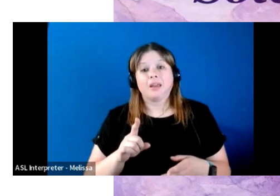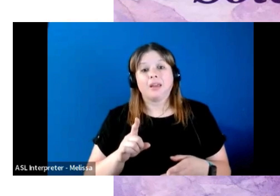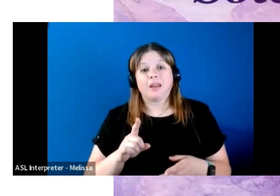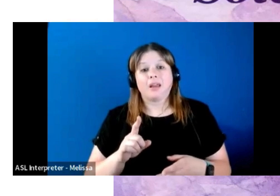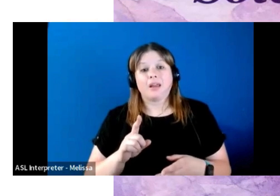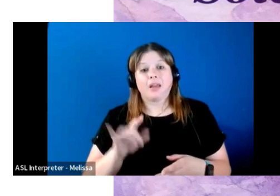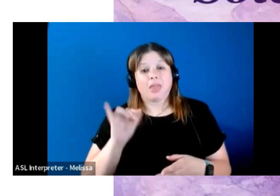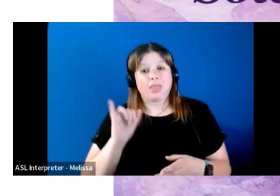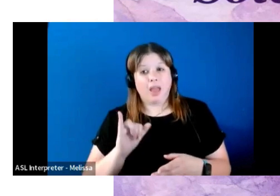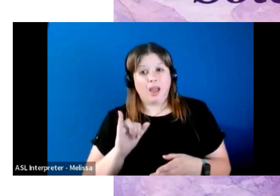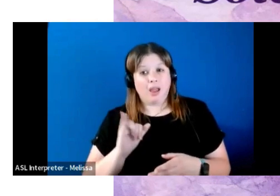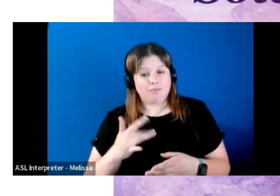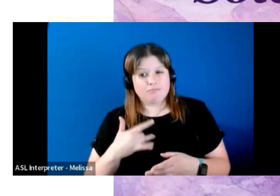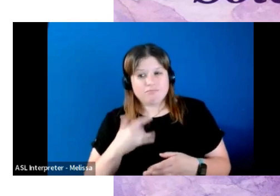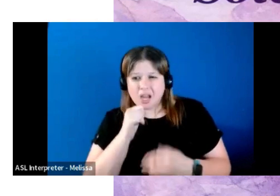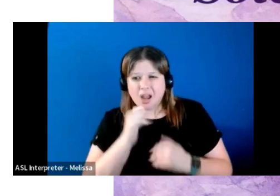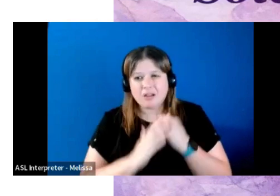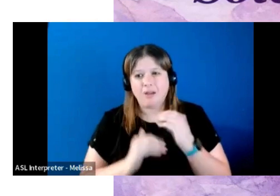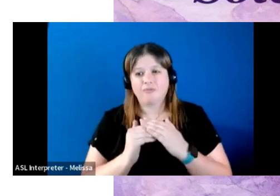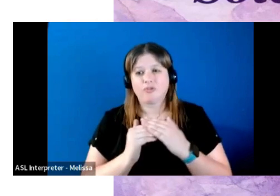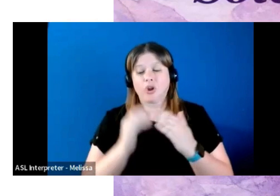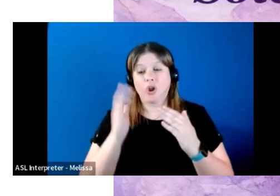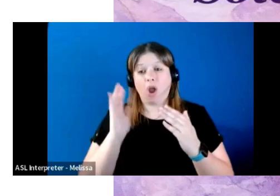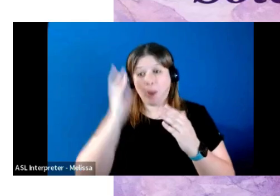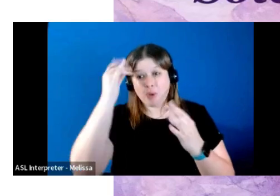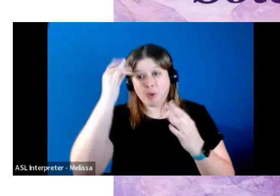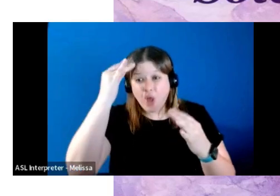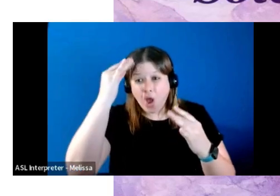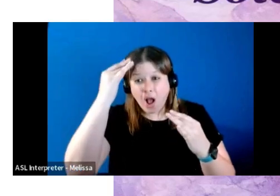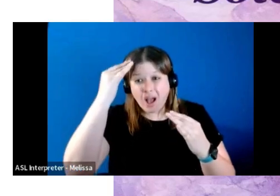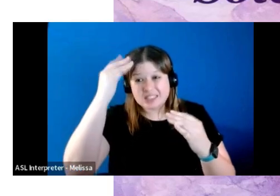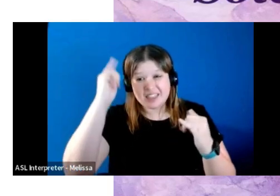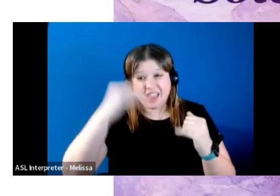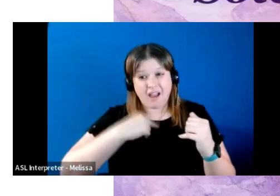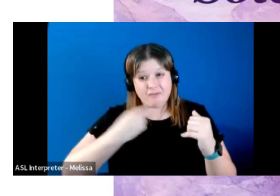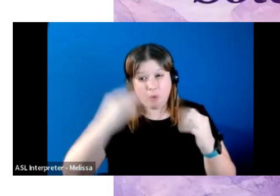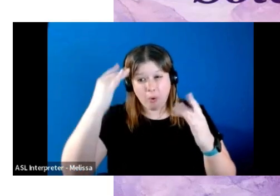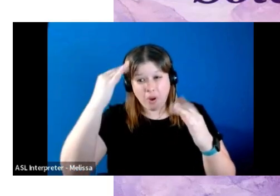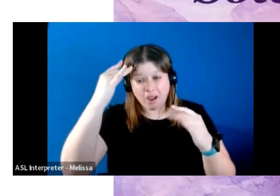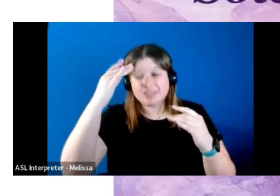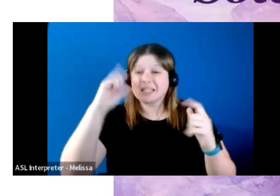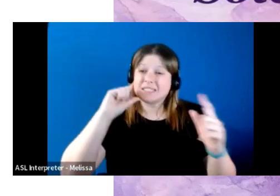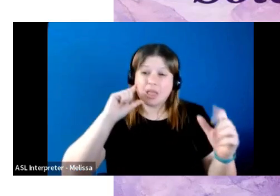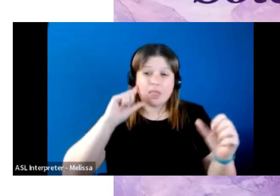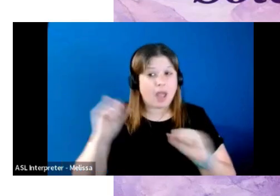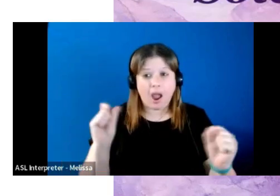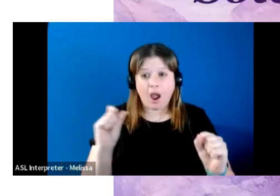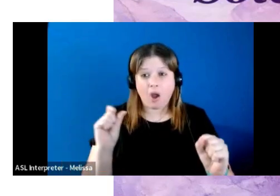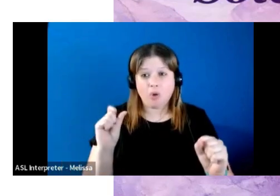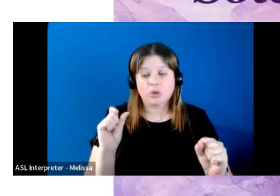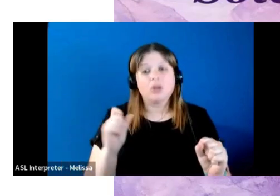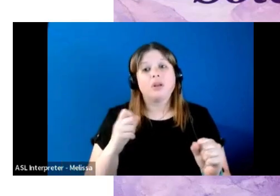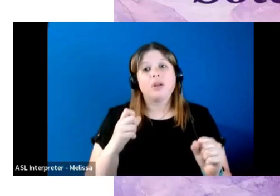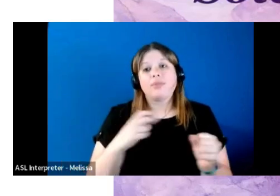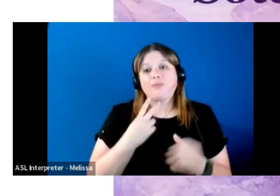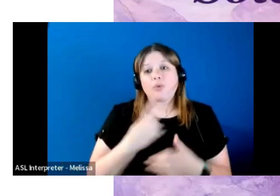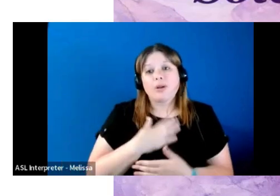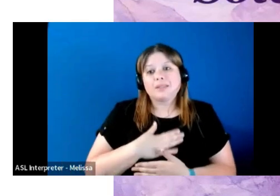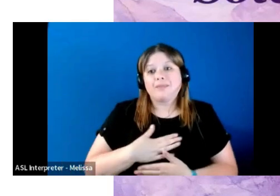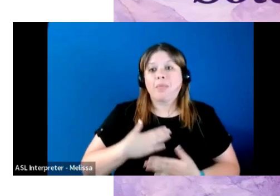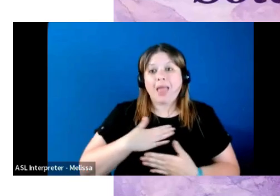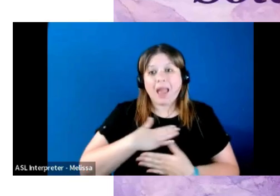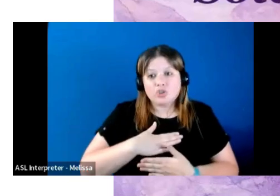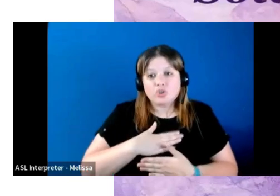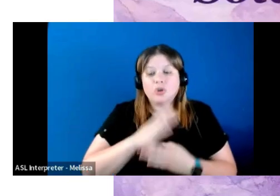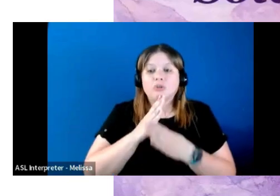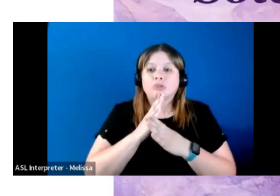discomfort, the voice of our thoughts is super loud. And the voice of pleasure is often quiet